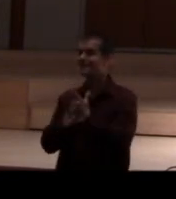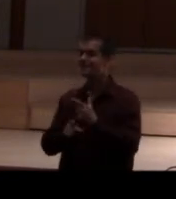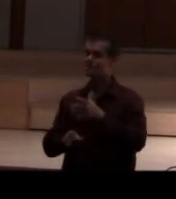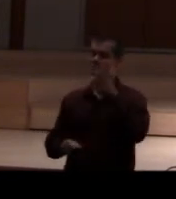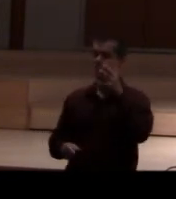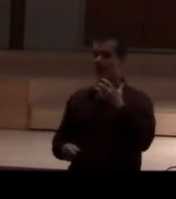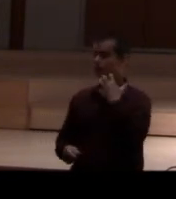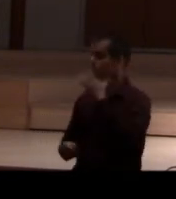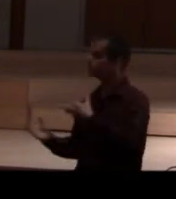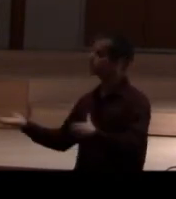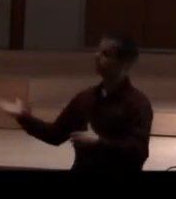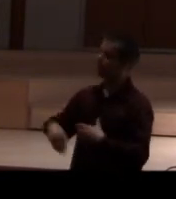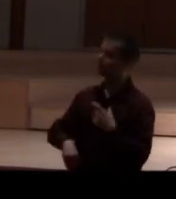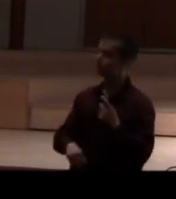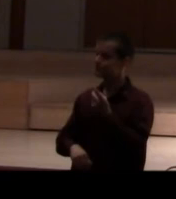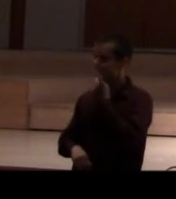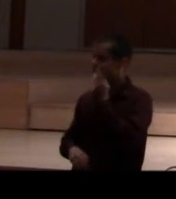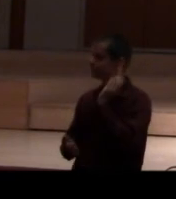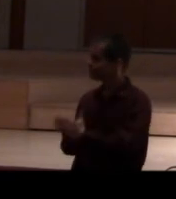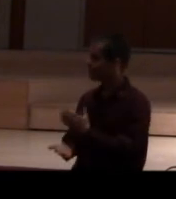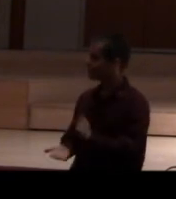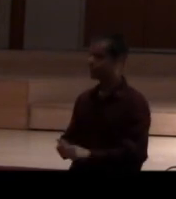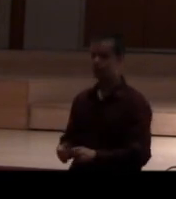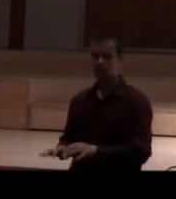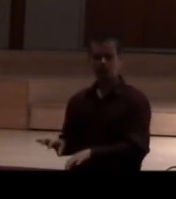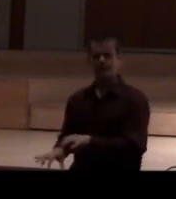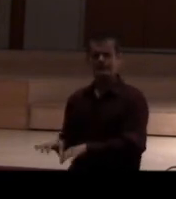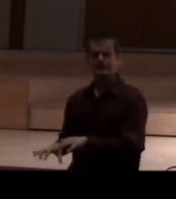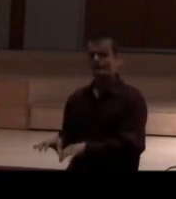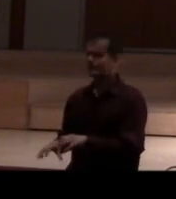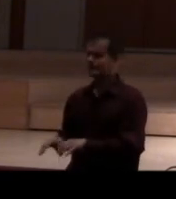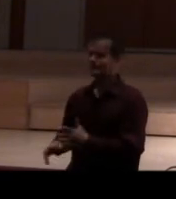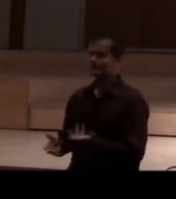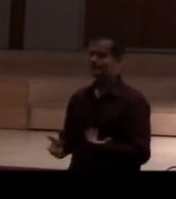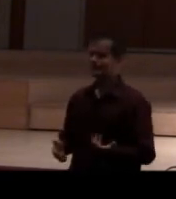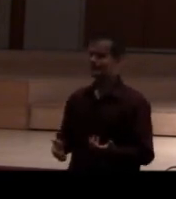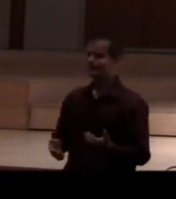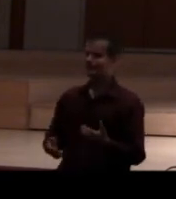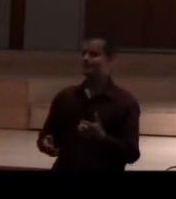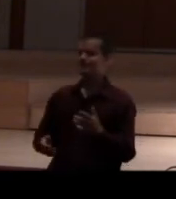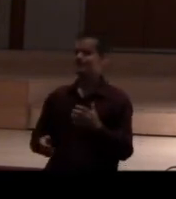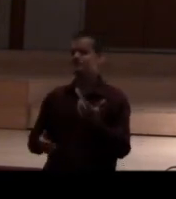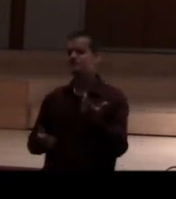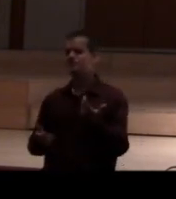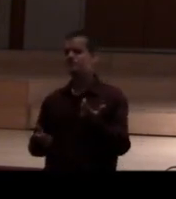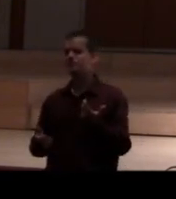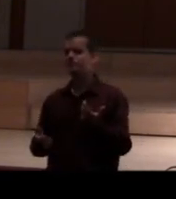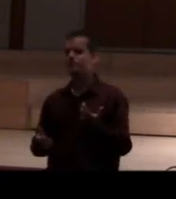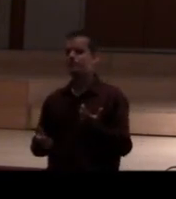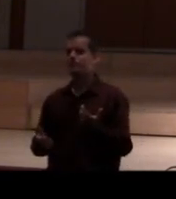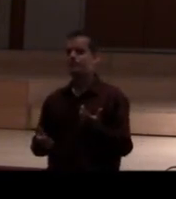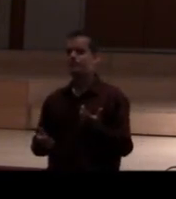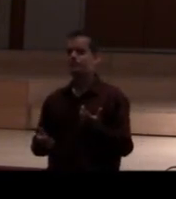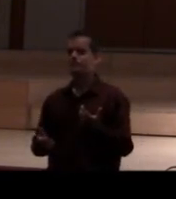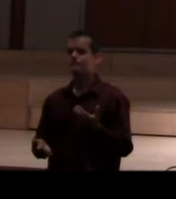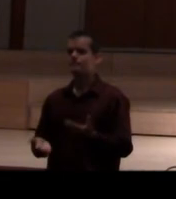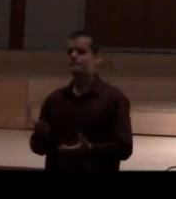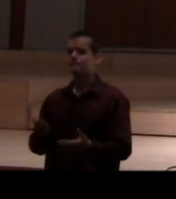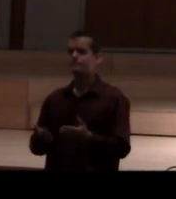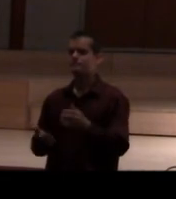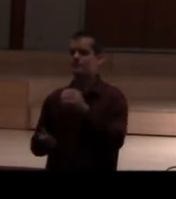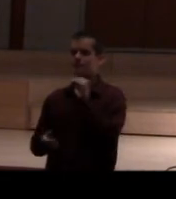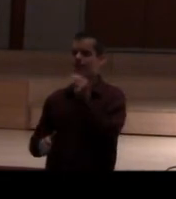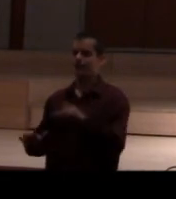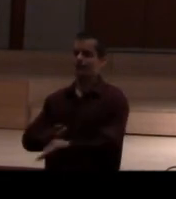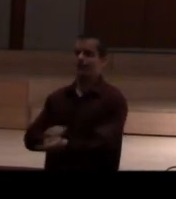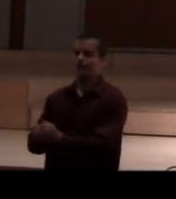to dinner to, you know, stop writing already. And I think that when we can, maybe not necessarily getting students to value writing over food,